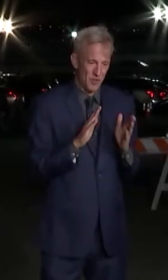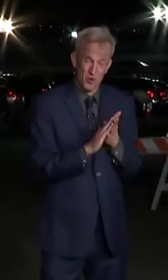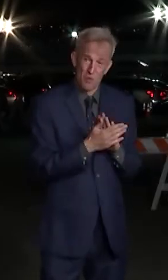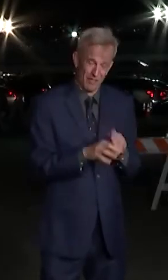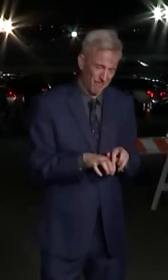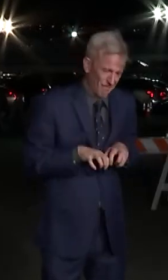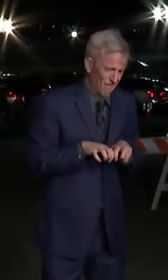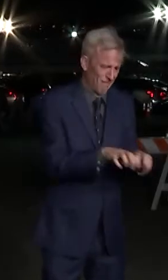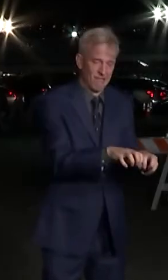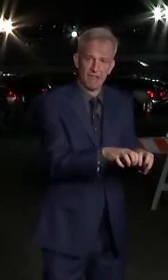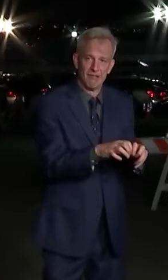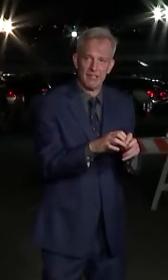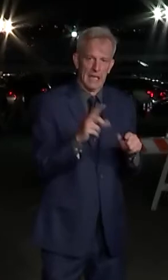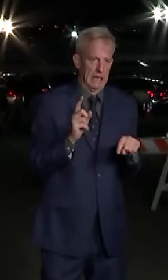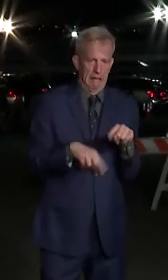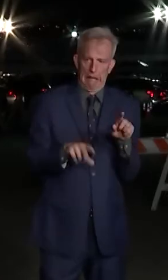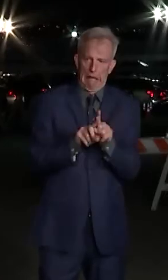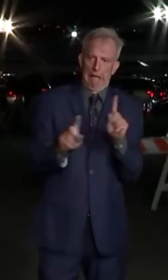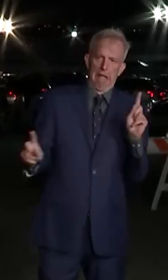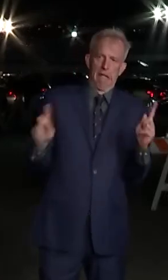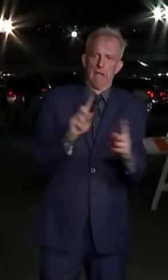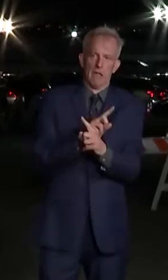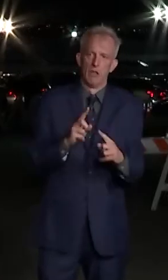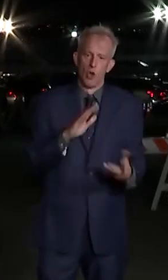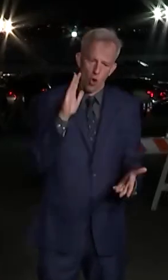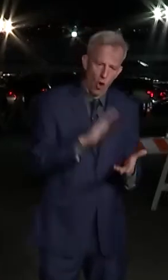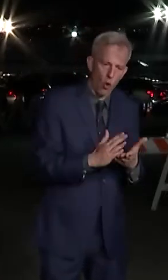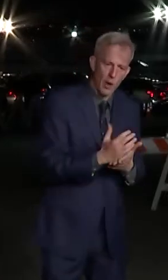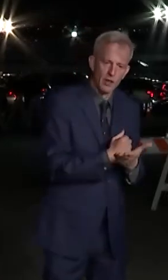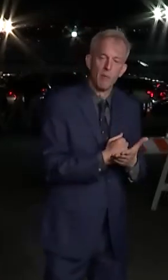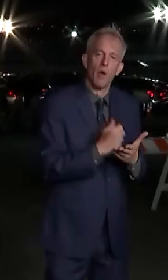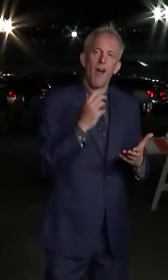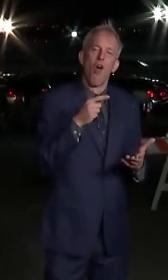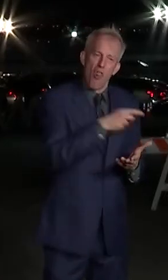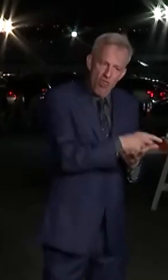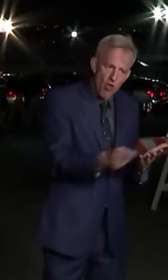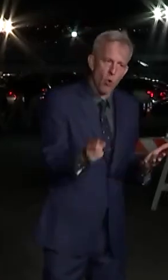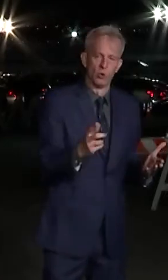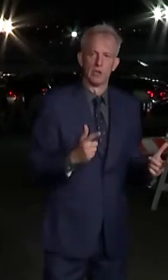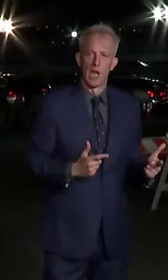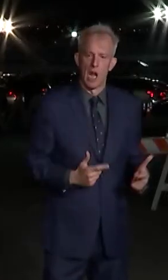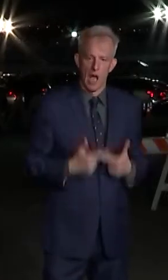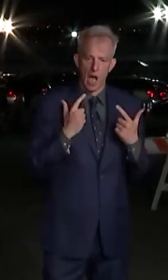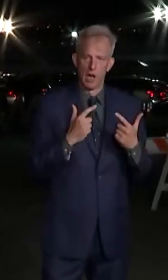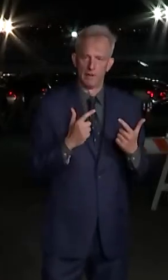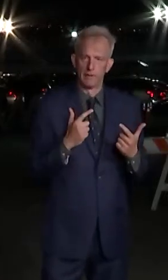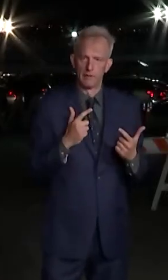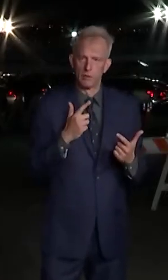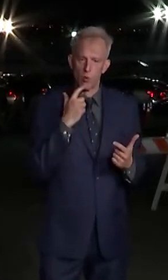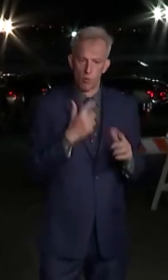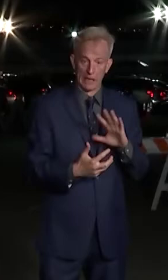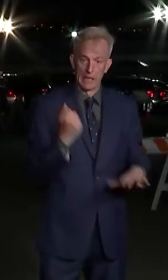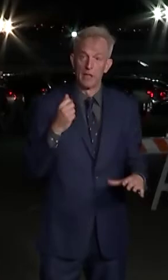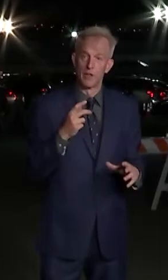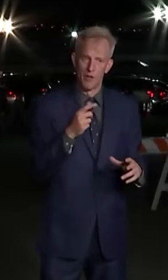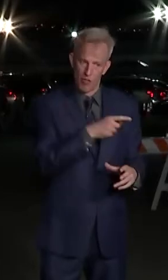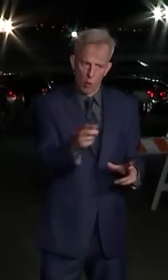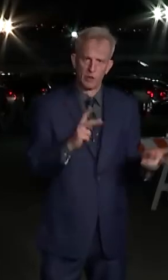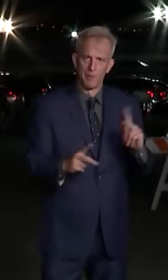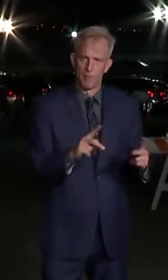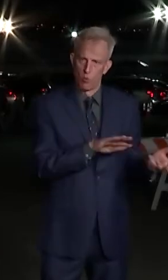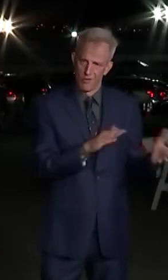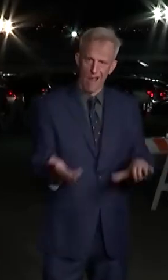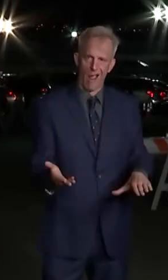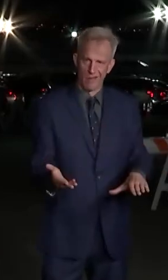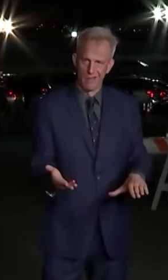those are the lives, I think, that we have to save. Those are the lives that are being taken from us disproportionately. So yes, that was